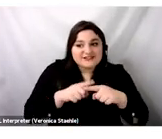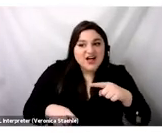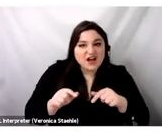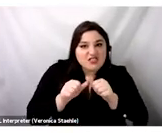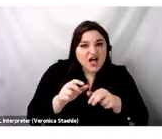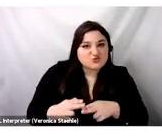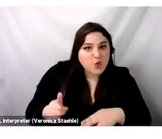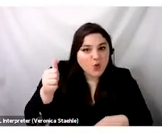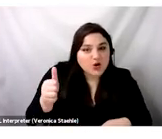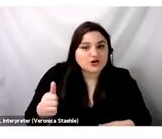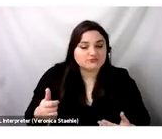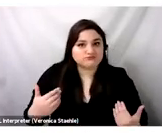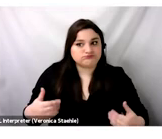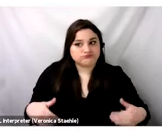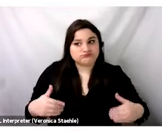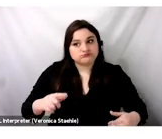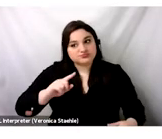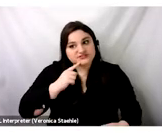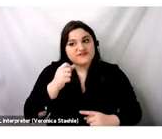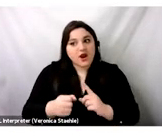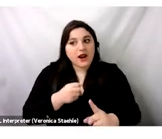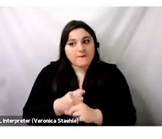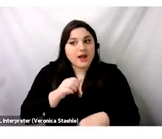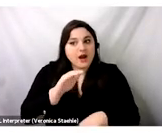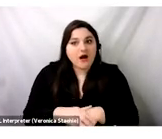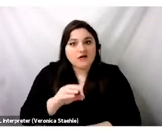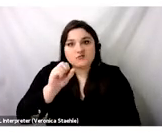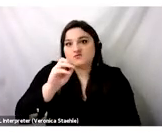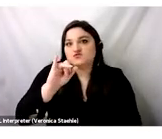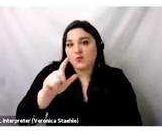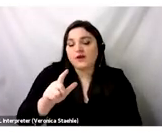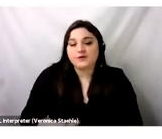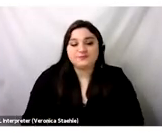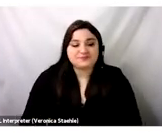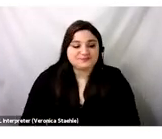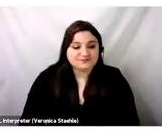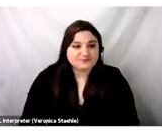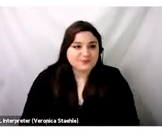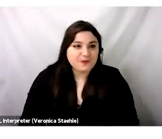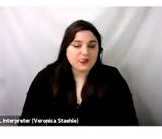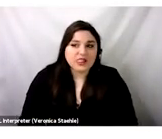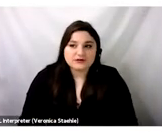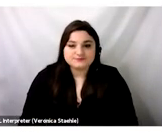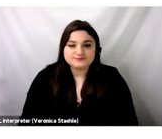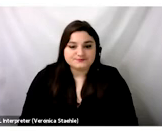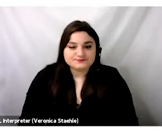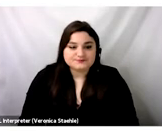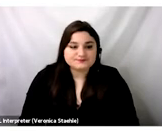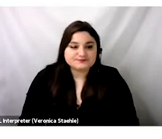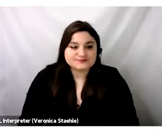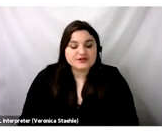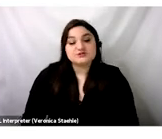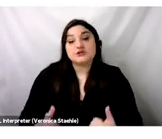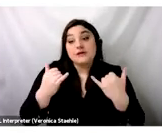So when I mentioned on this slide that plastics and microplastics are a planetary boundary threat, what I'm